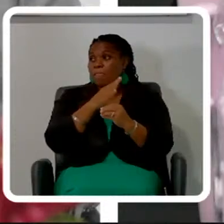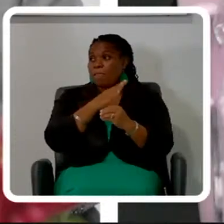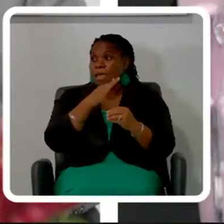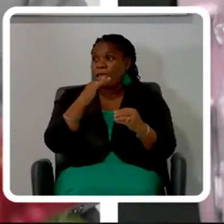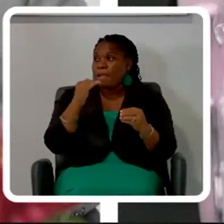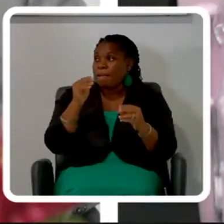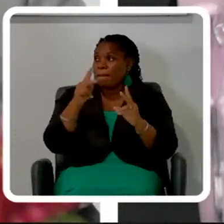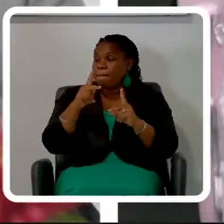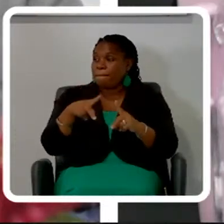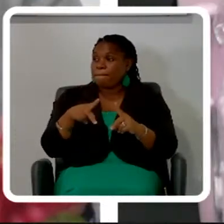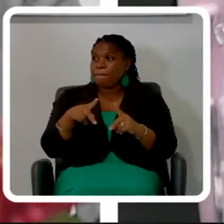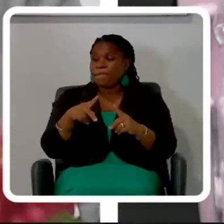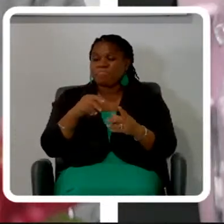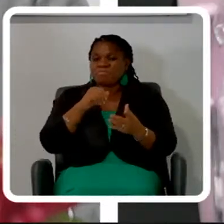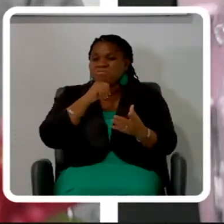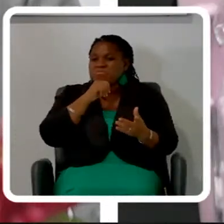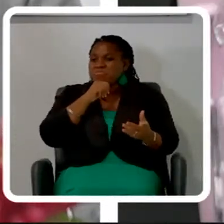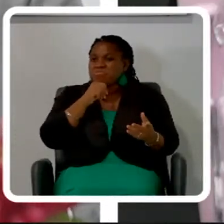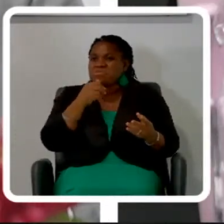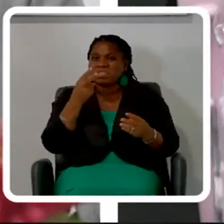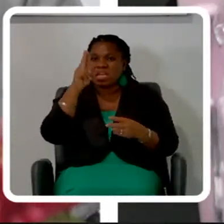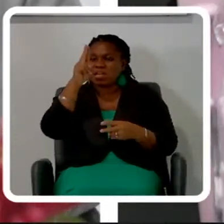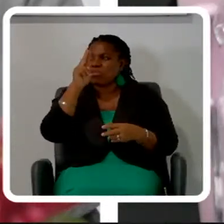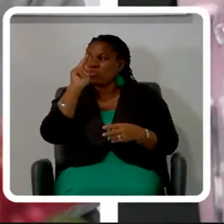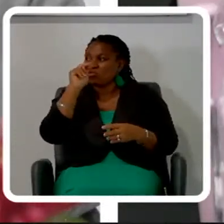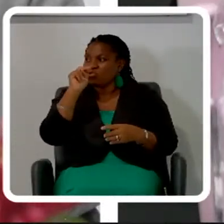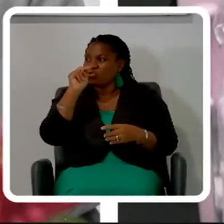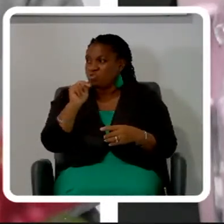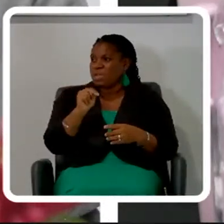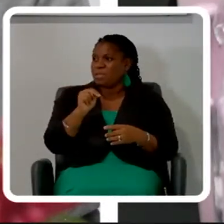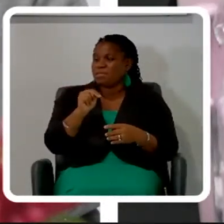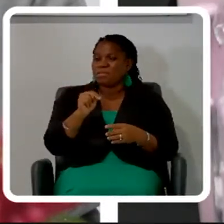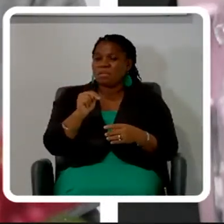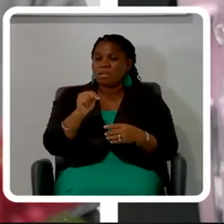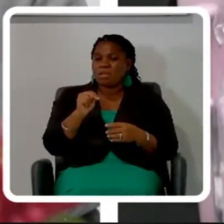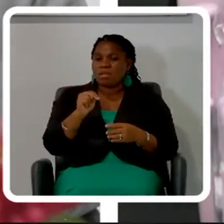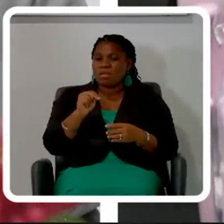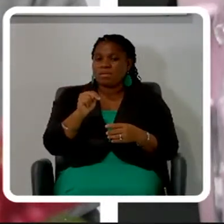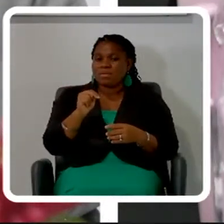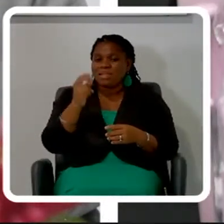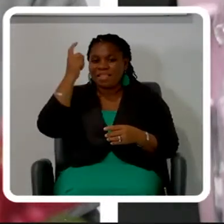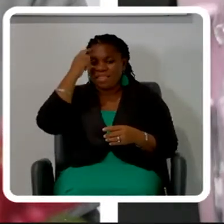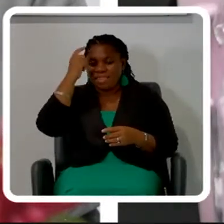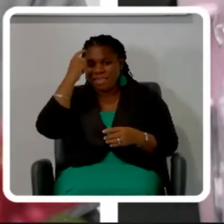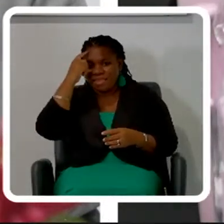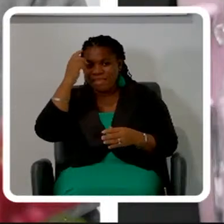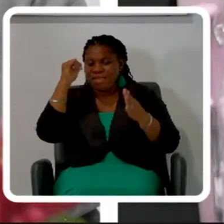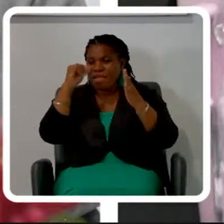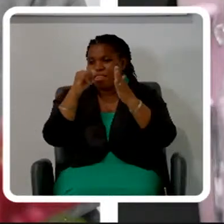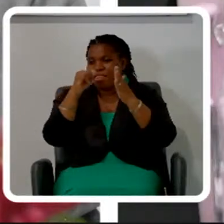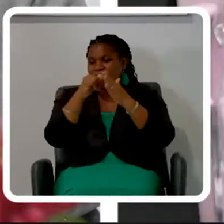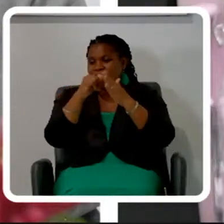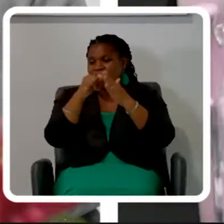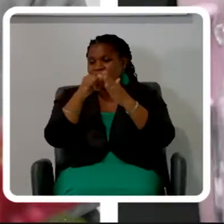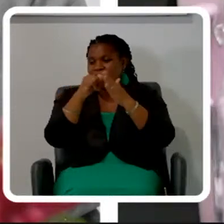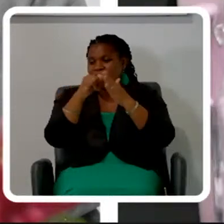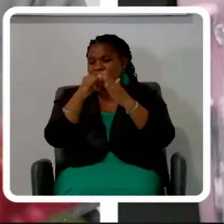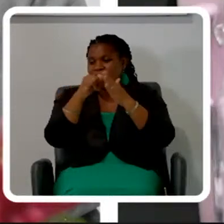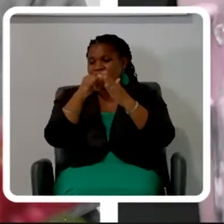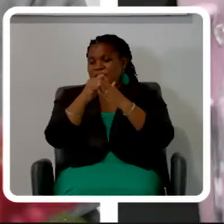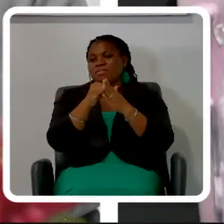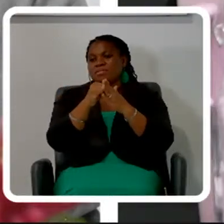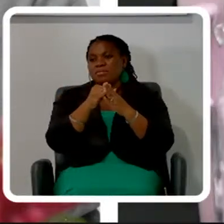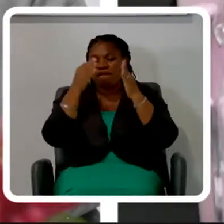region faces with crime and violence in respect of gun crimes. We don't manufacture weapons in the Caribbean. We